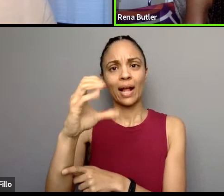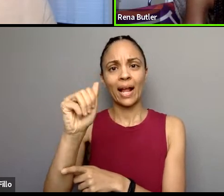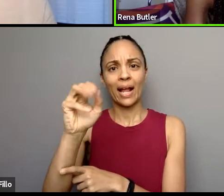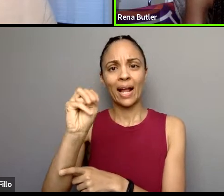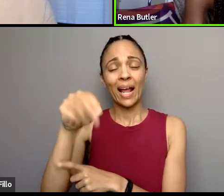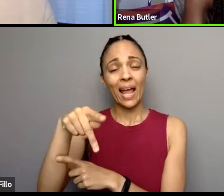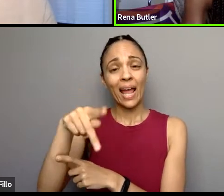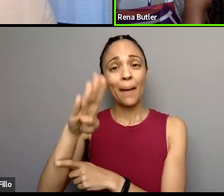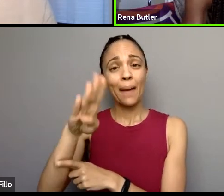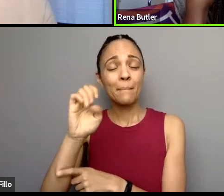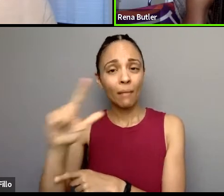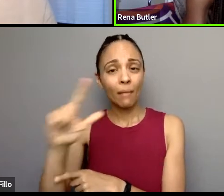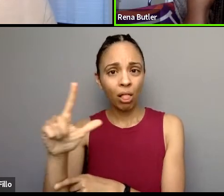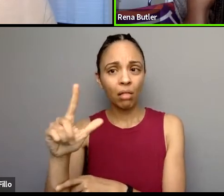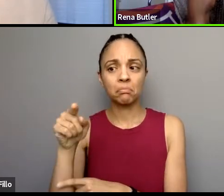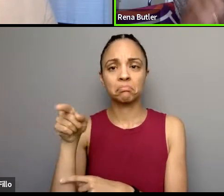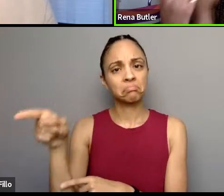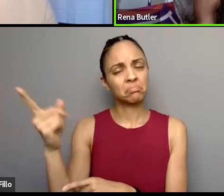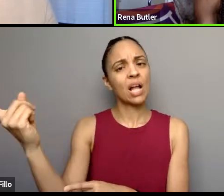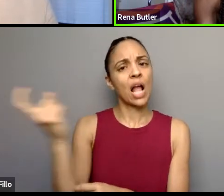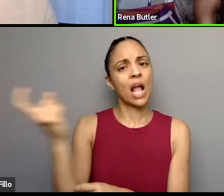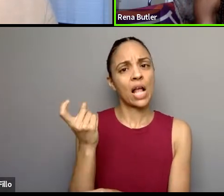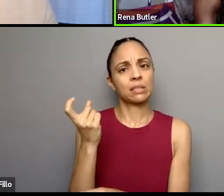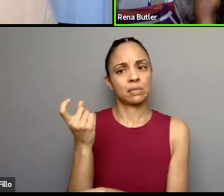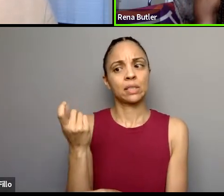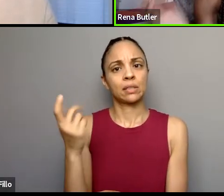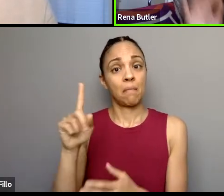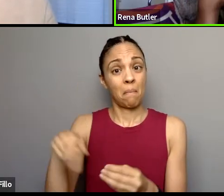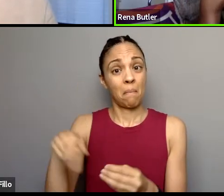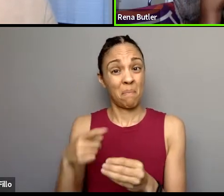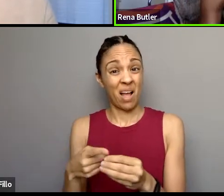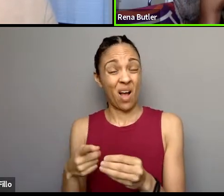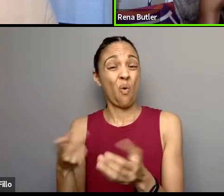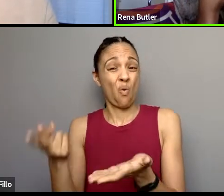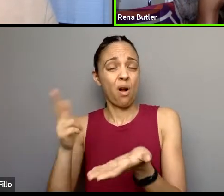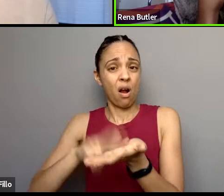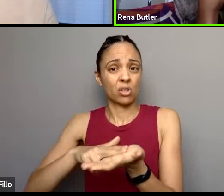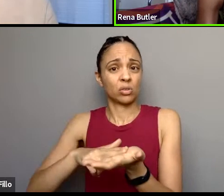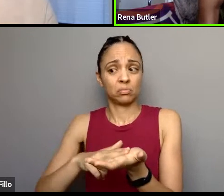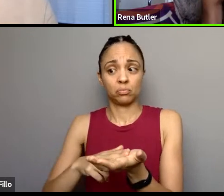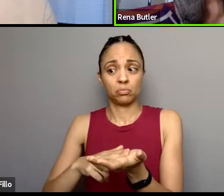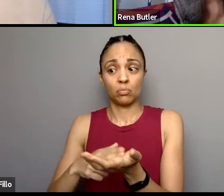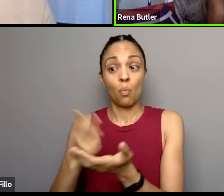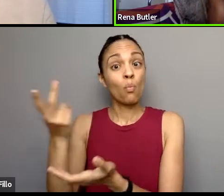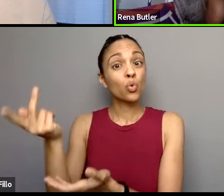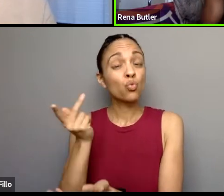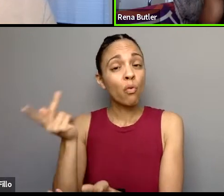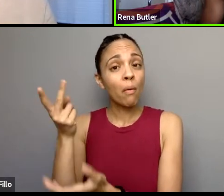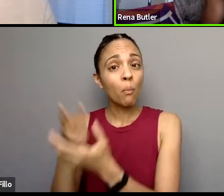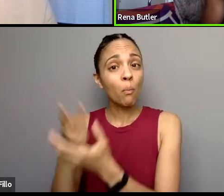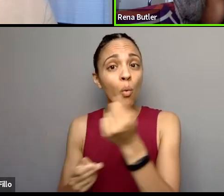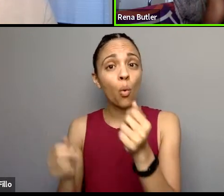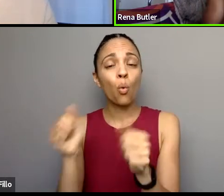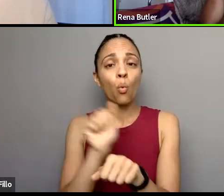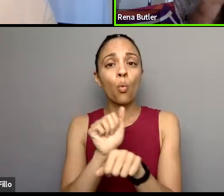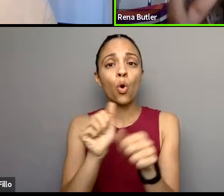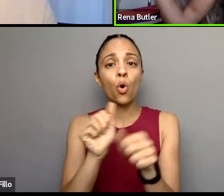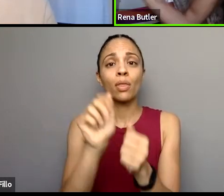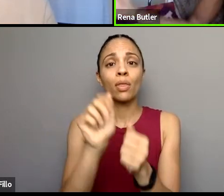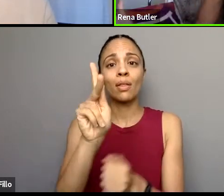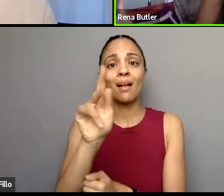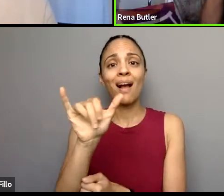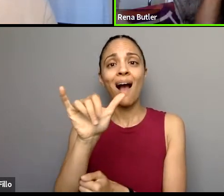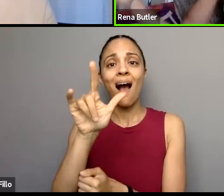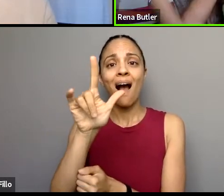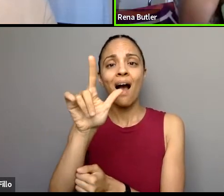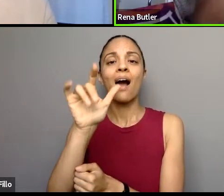you want this contract? And Nigel and I had worked together with Kyle Abraham my first year in the company before Nigel went